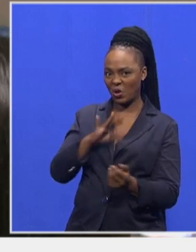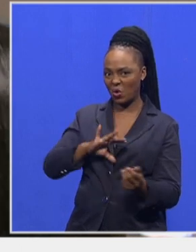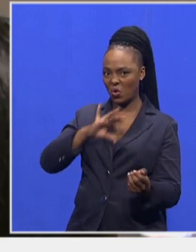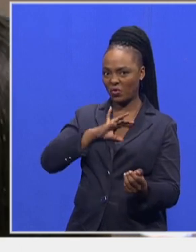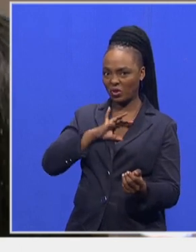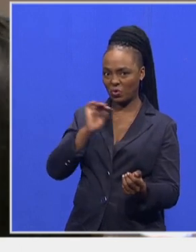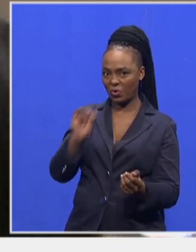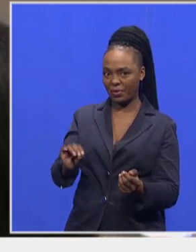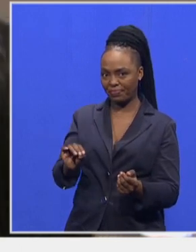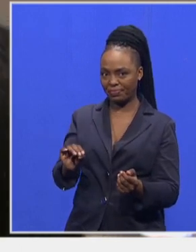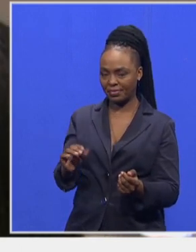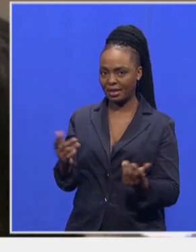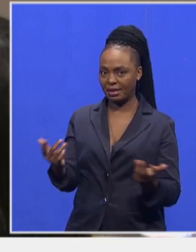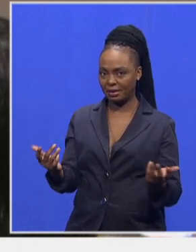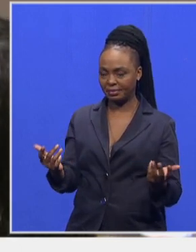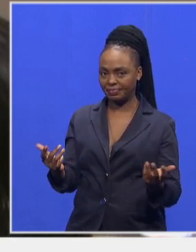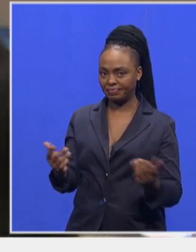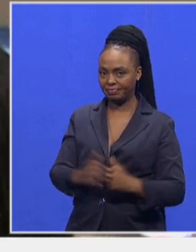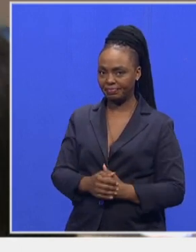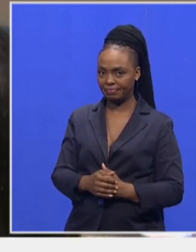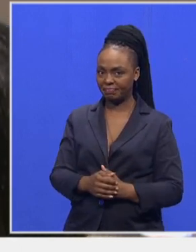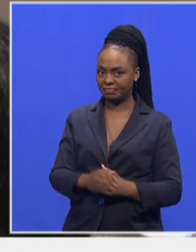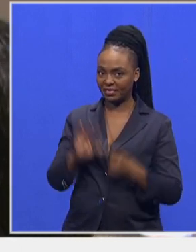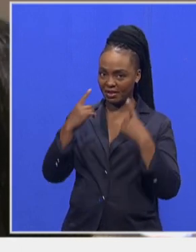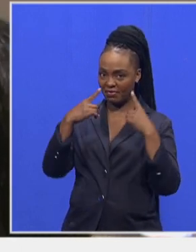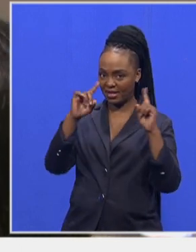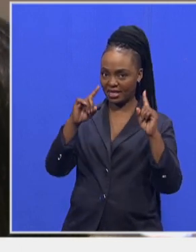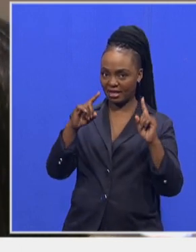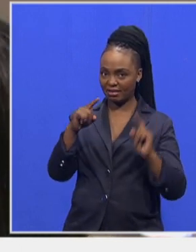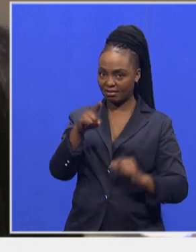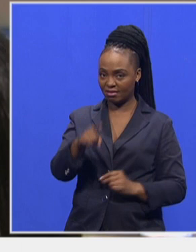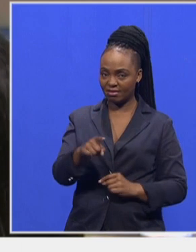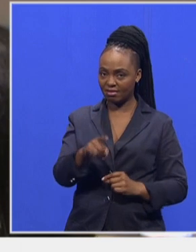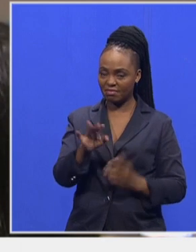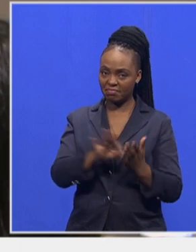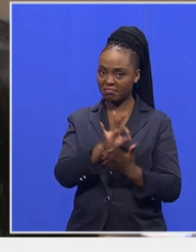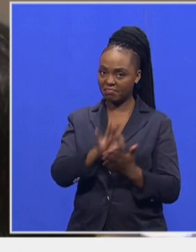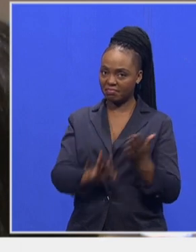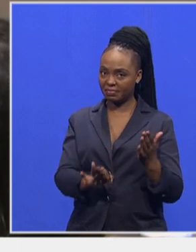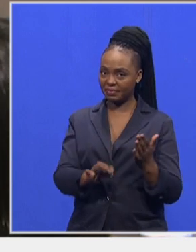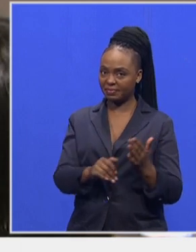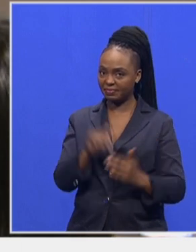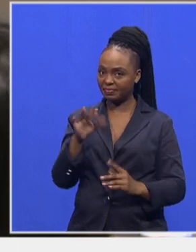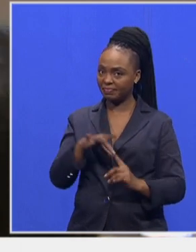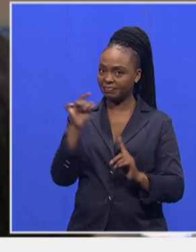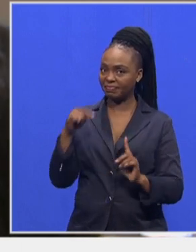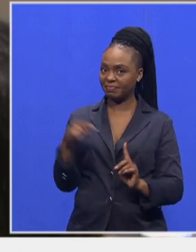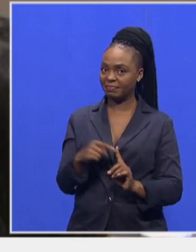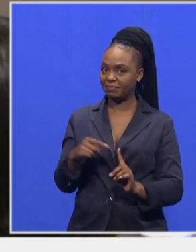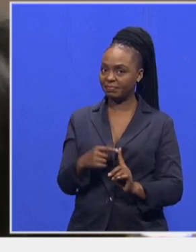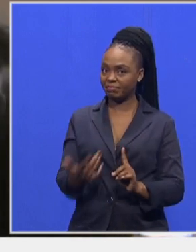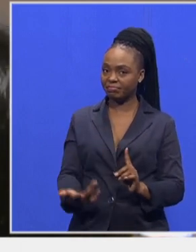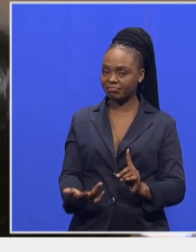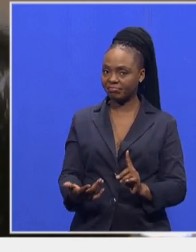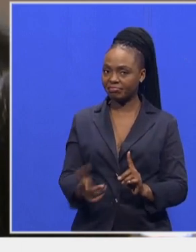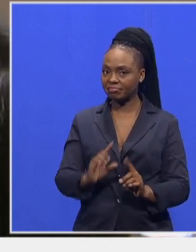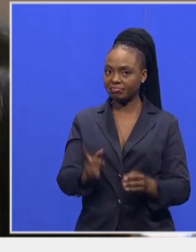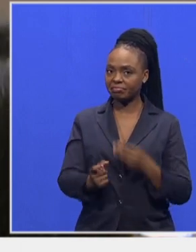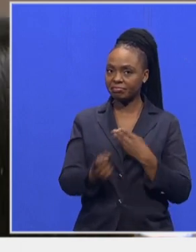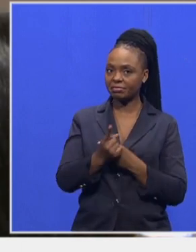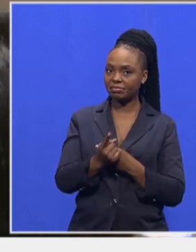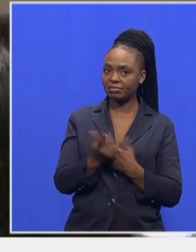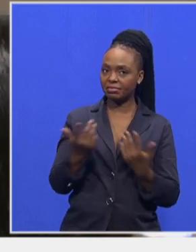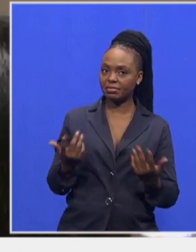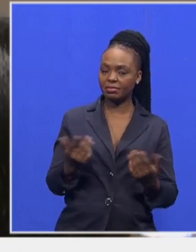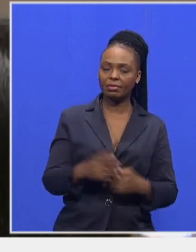that you will emerge victorious from this when you just look at what has happened, what has transpired? Yeah, we are